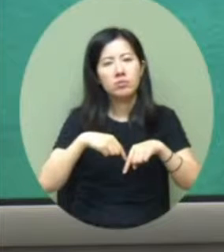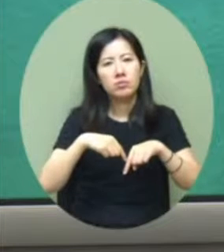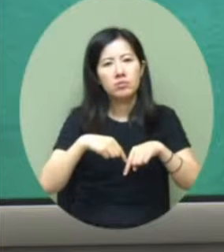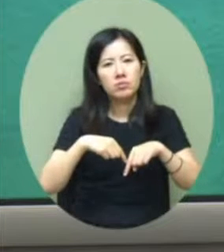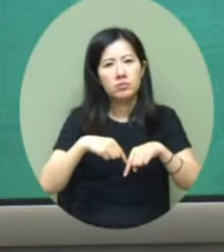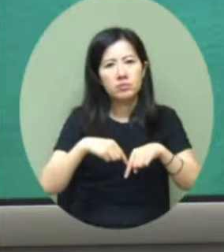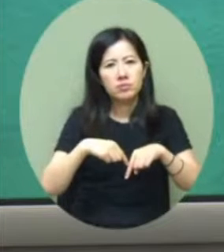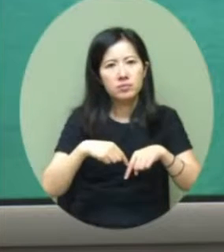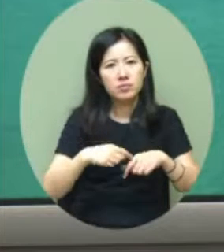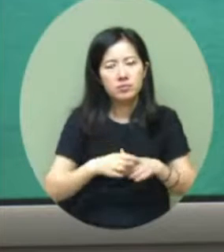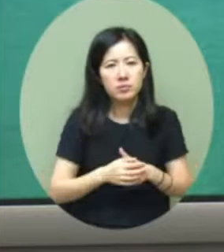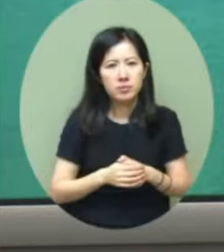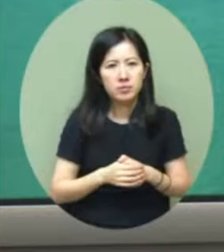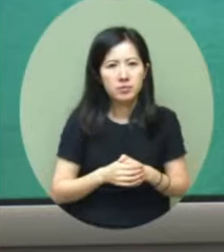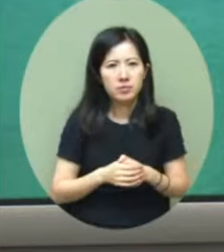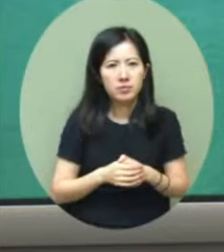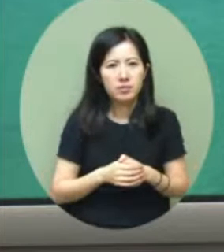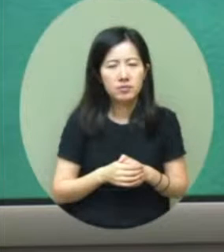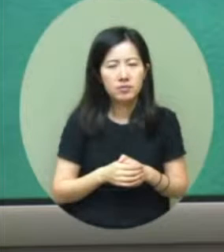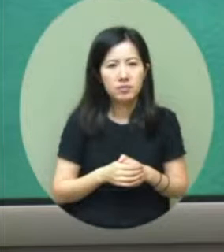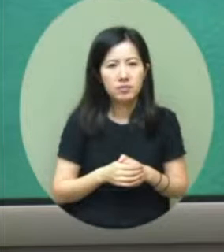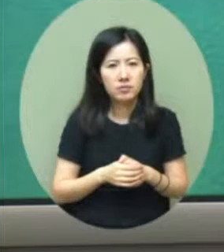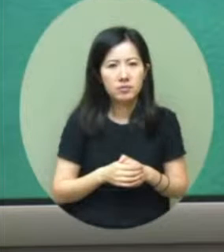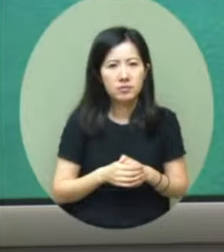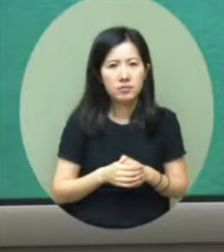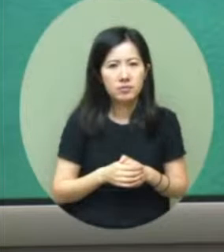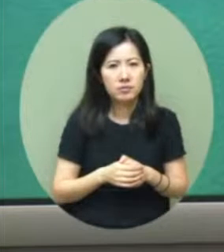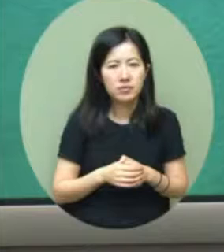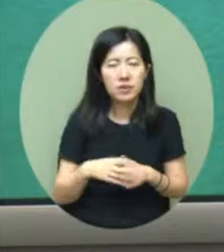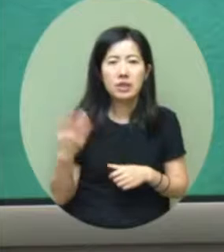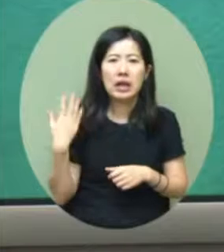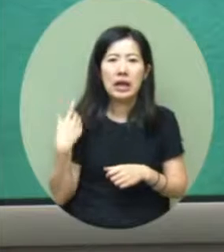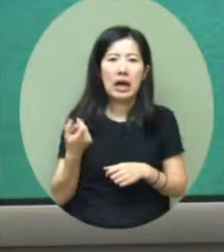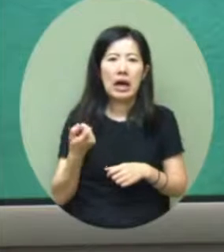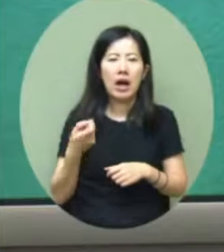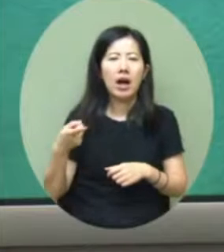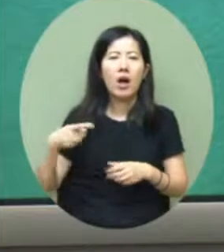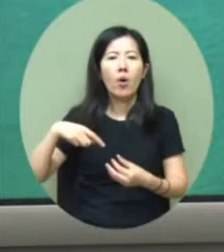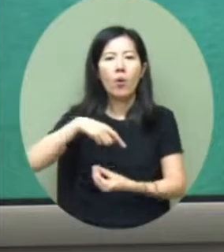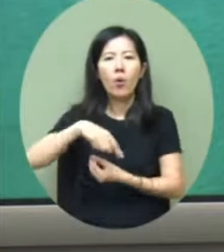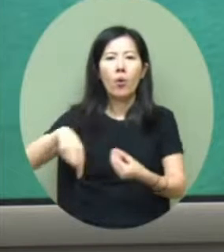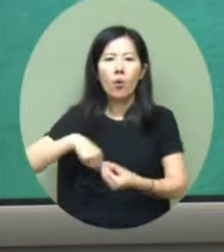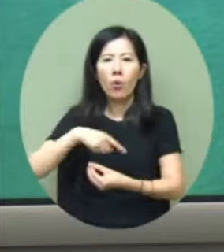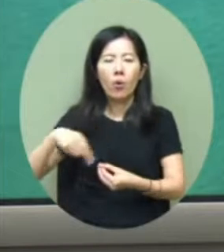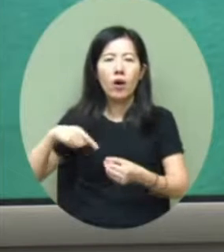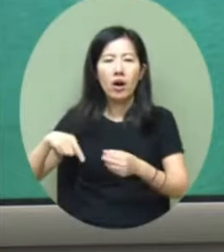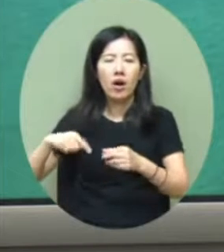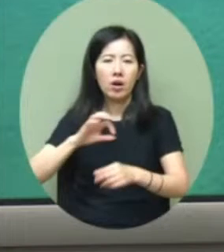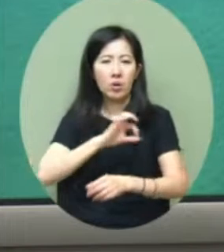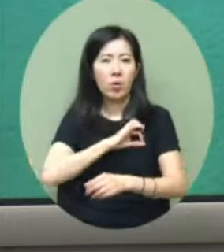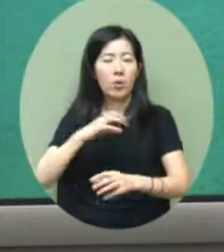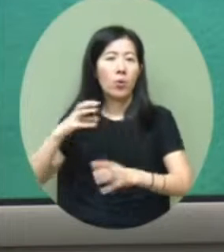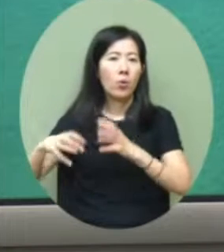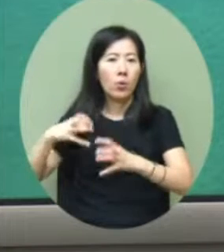The different analyses, the different parts of the